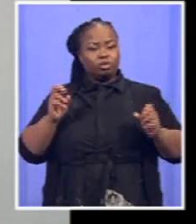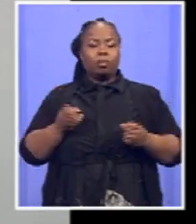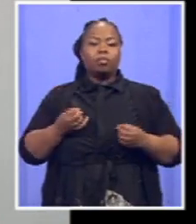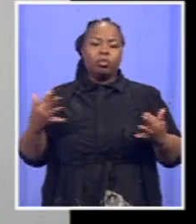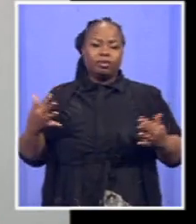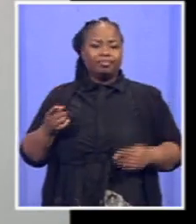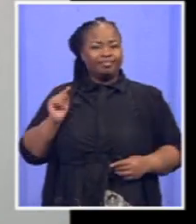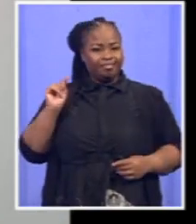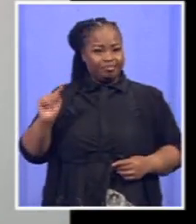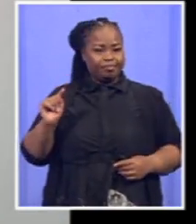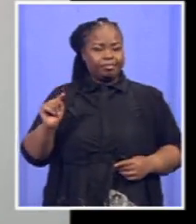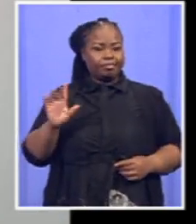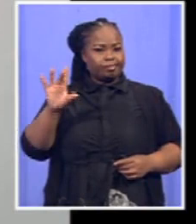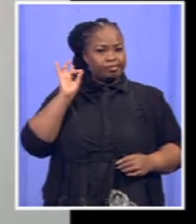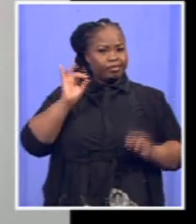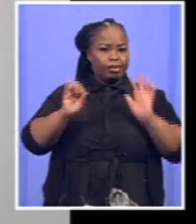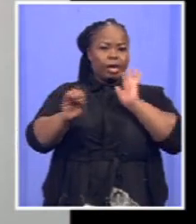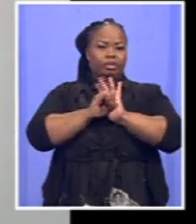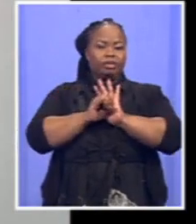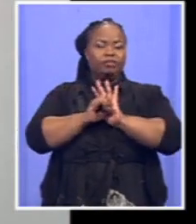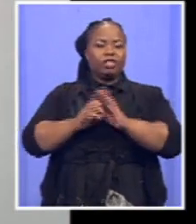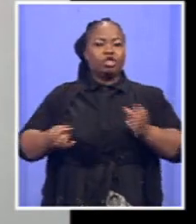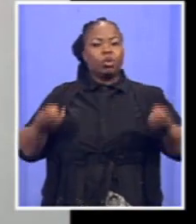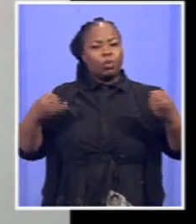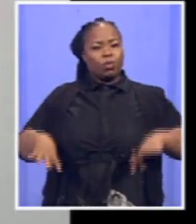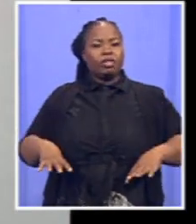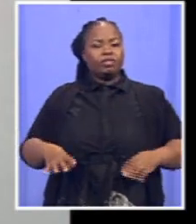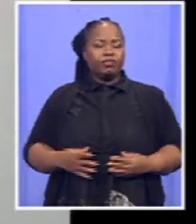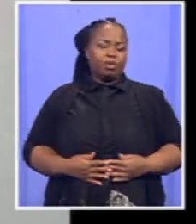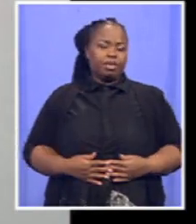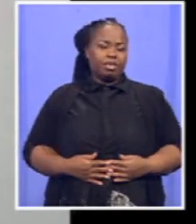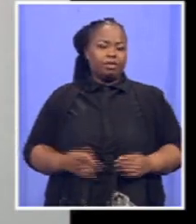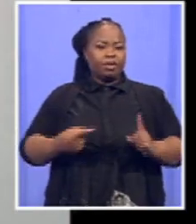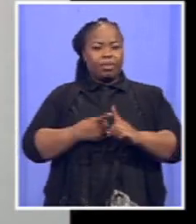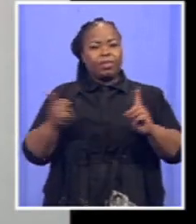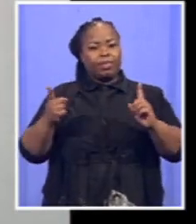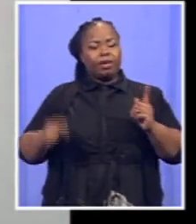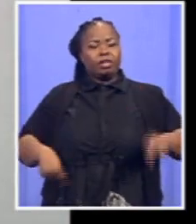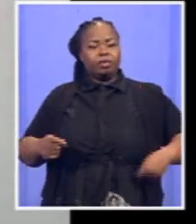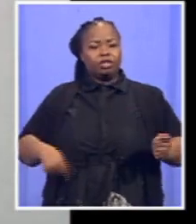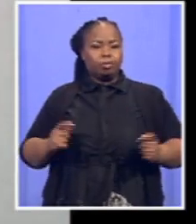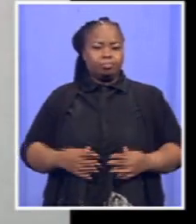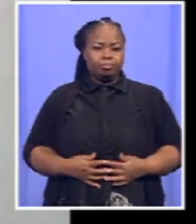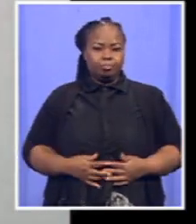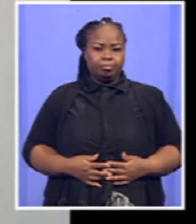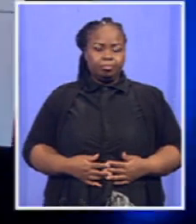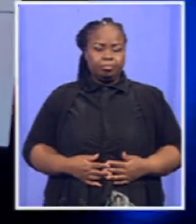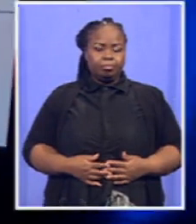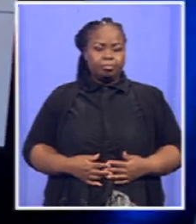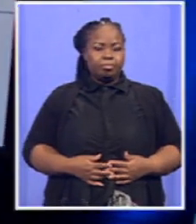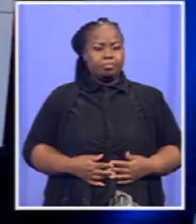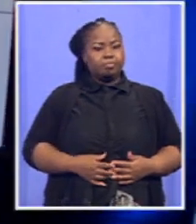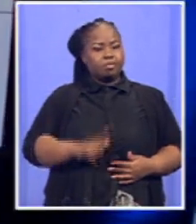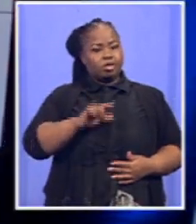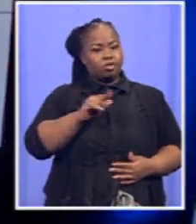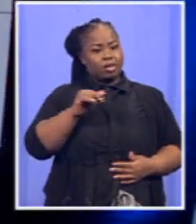mostly that they would pick up these wasteful and irregular expenditure. Lulama, thank you